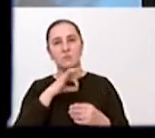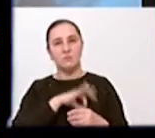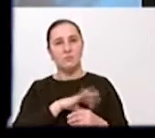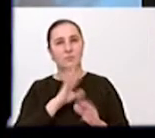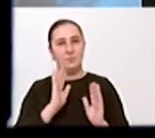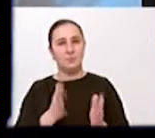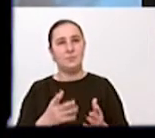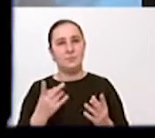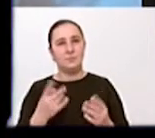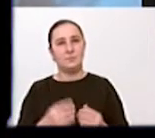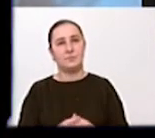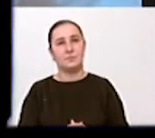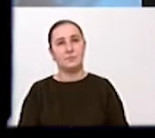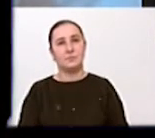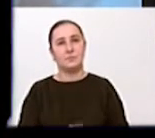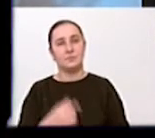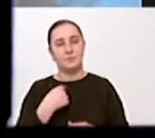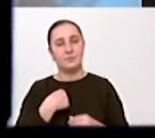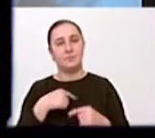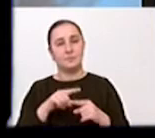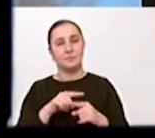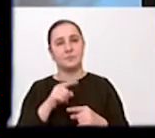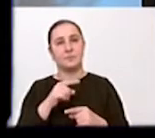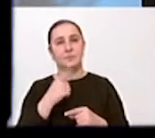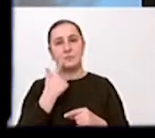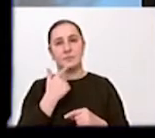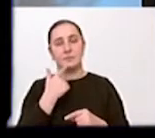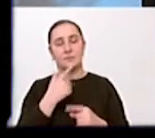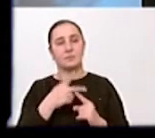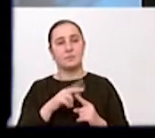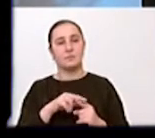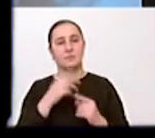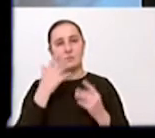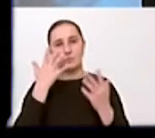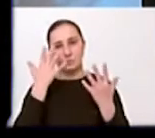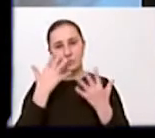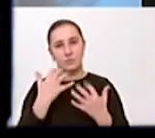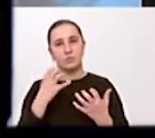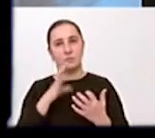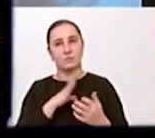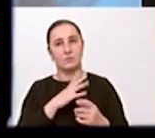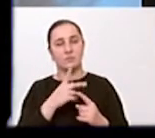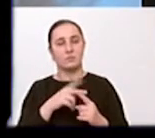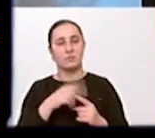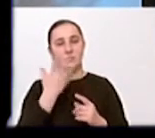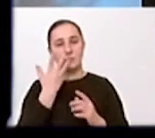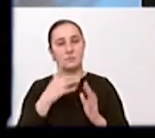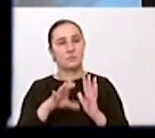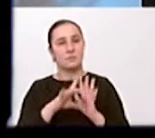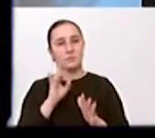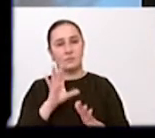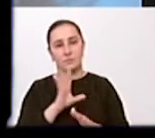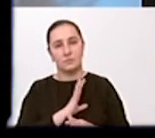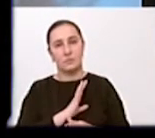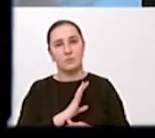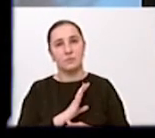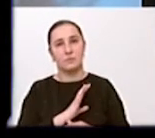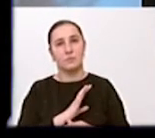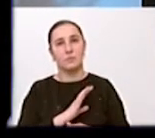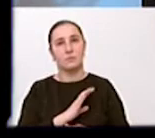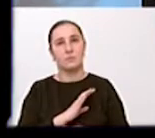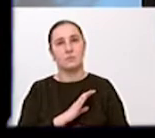bo'ladi. Men esa qizil bo'lgani uchun qizildan sal to'qroq bo'lgan rangni tanlab oldim. Demak,